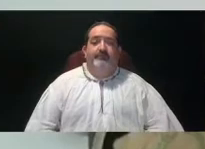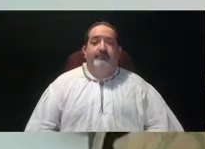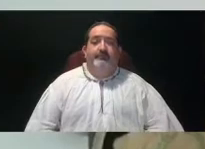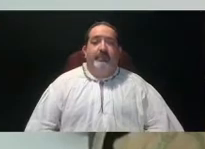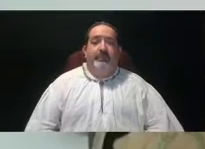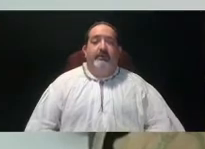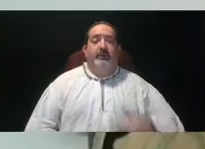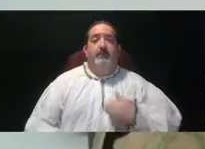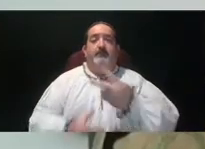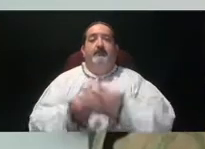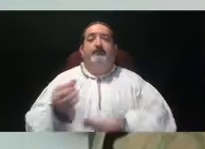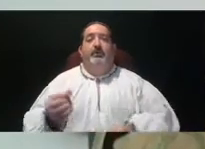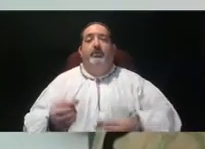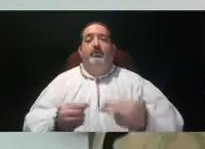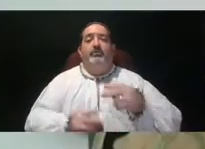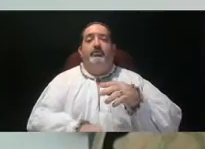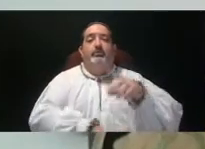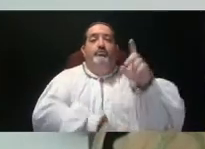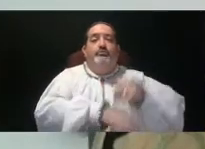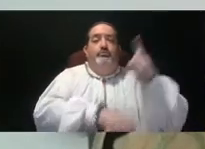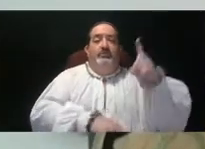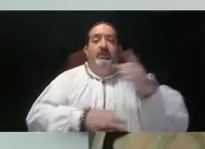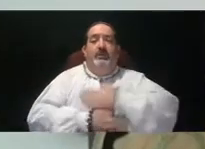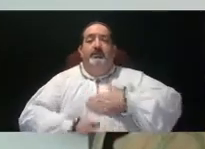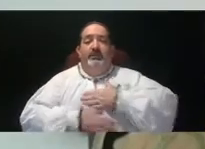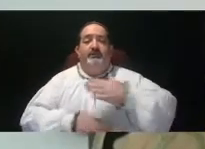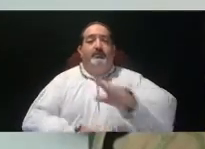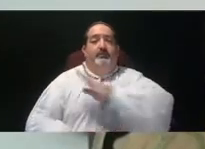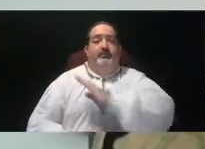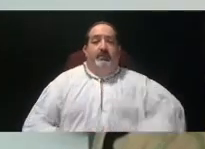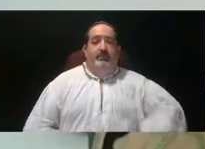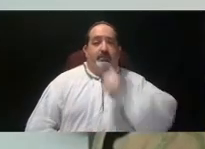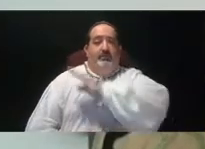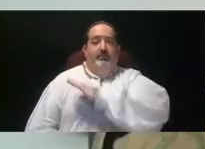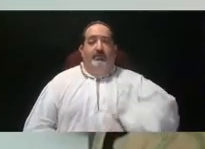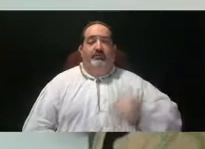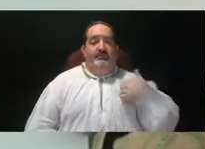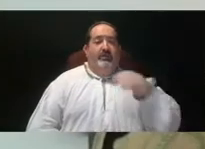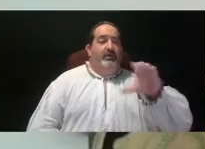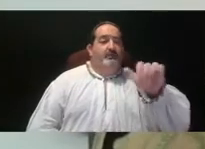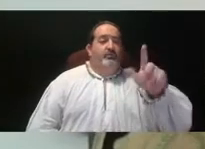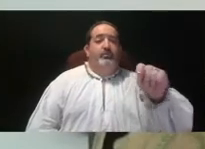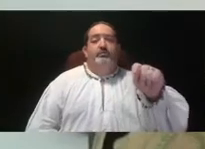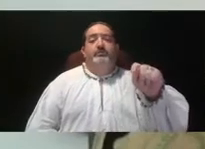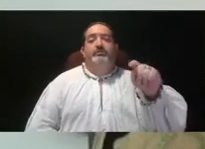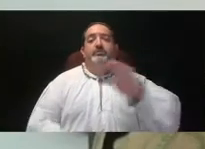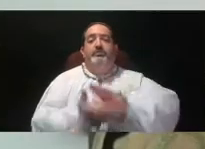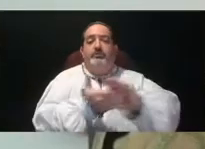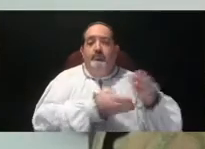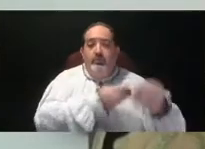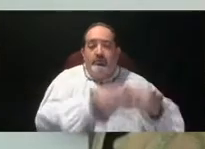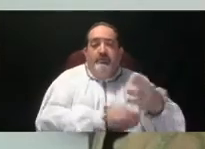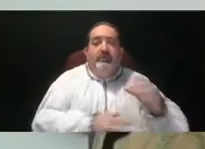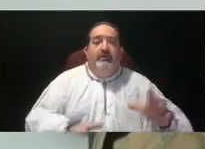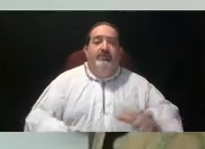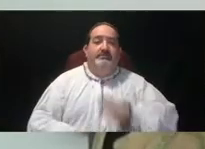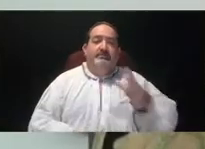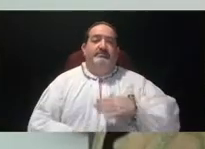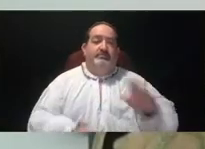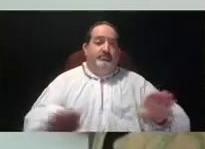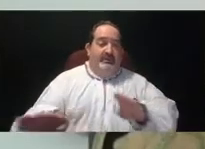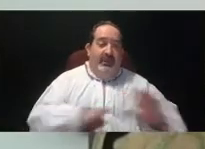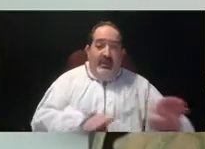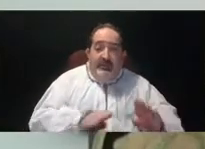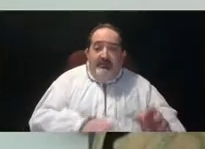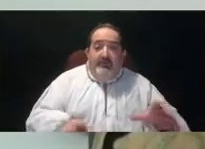It is both the duty and the pleasure of the Baron and Baroness to exemplify courtesy and gentle behavior among their subjects, to